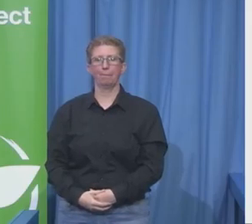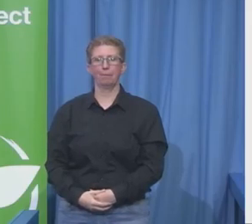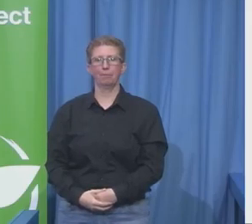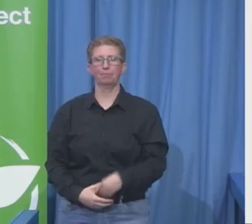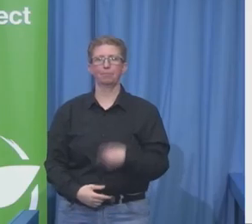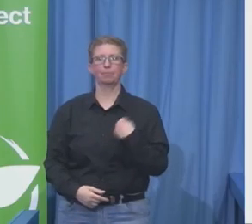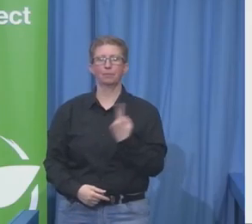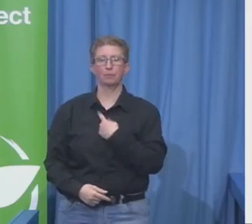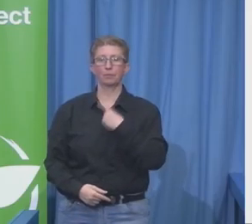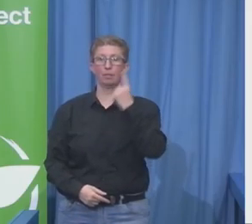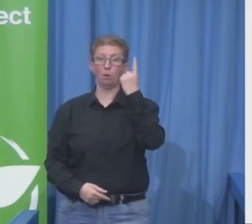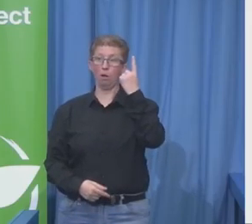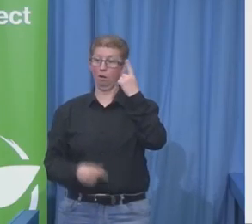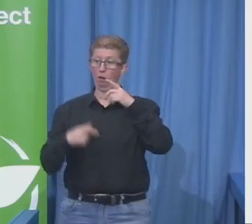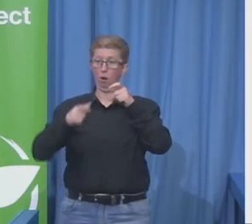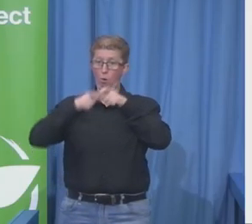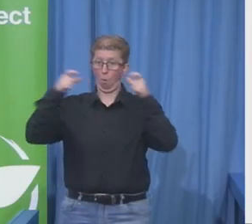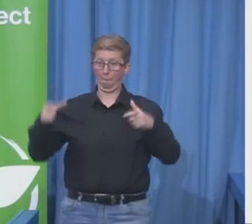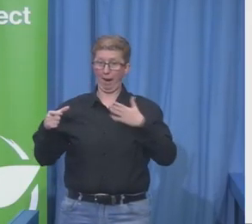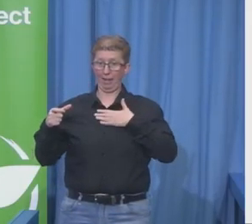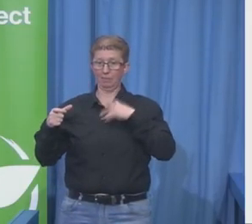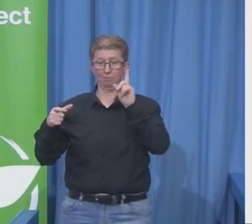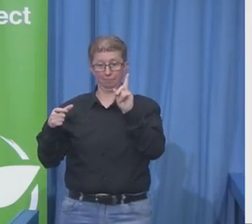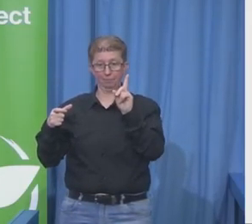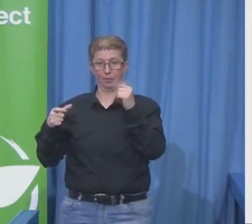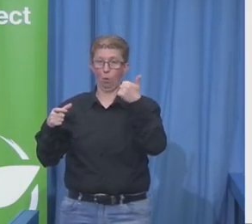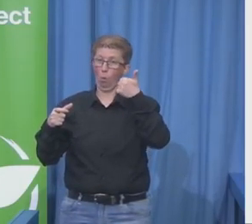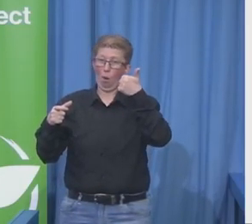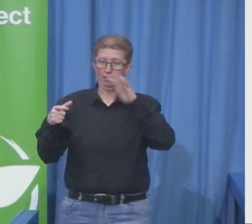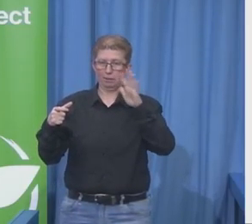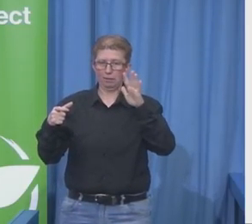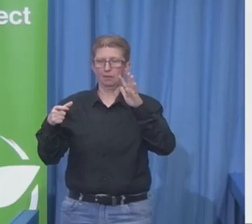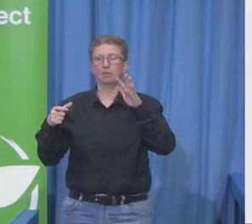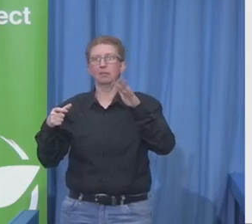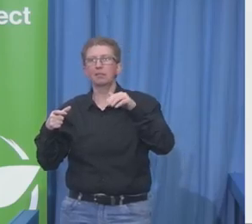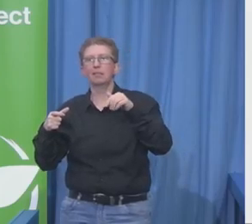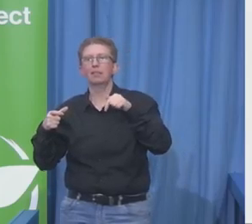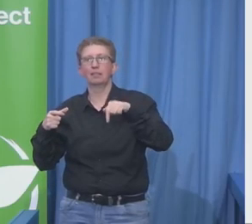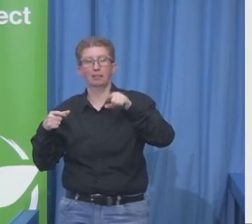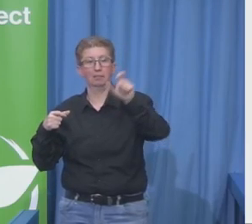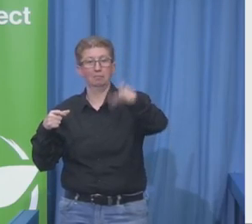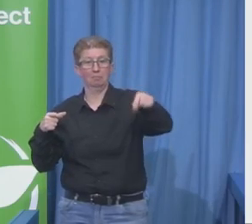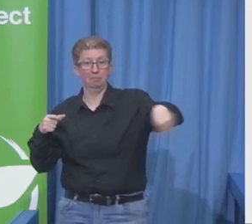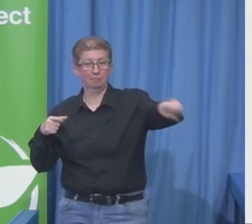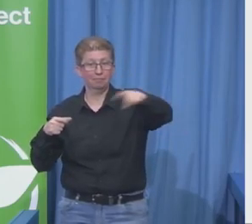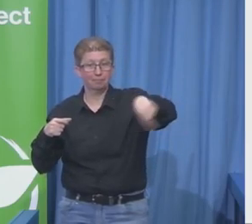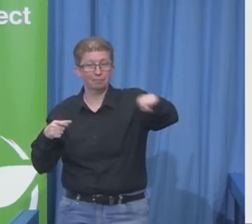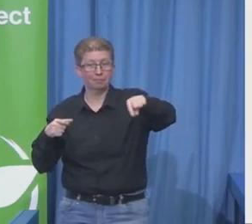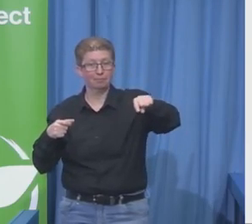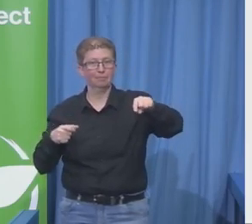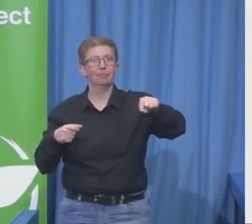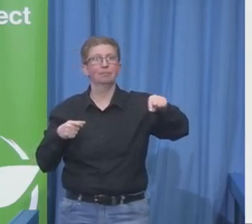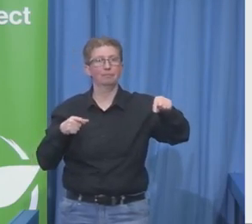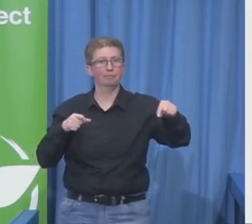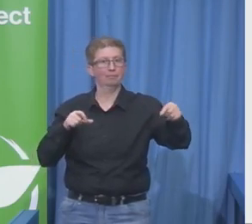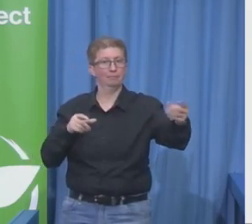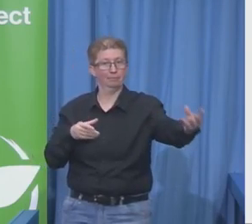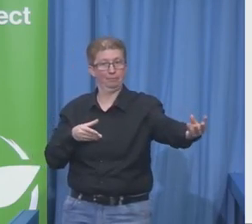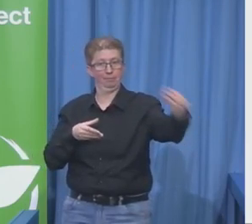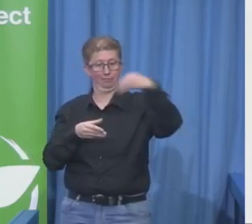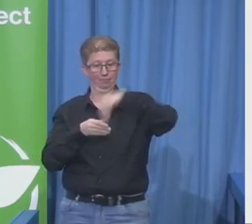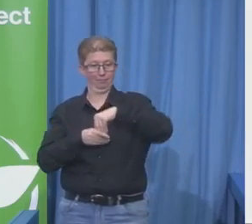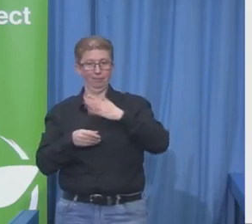I just would like to show some pictures here to show that we have really a great